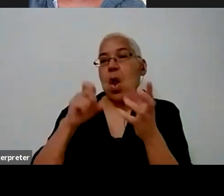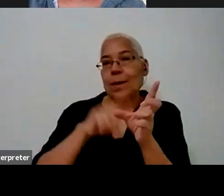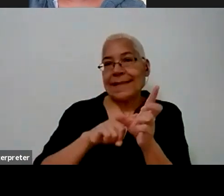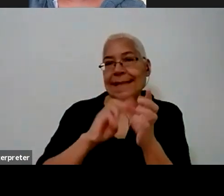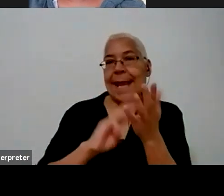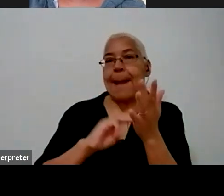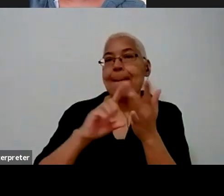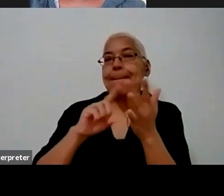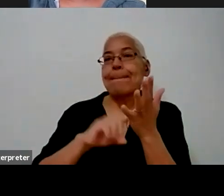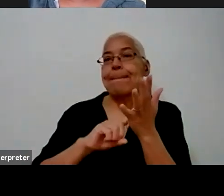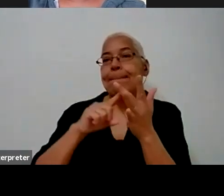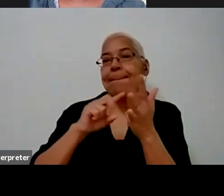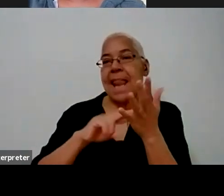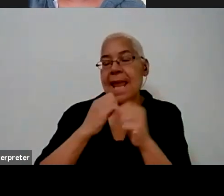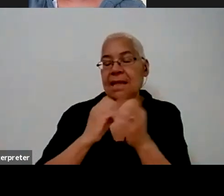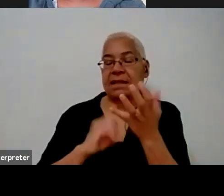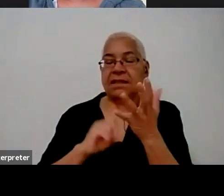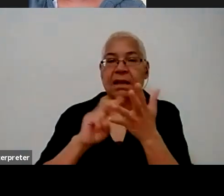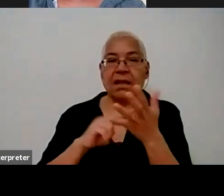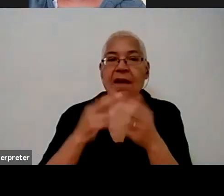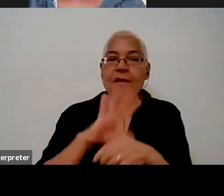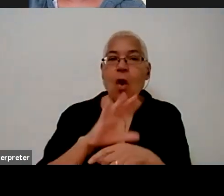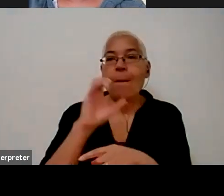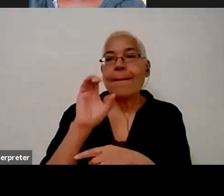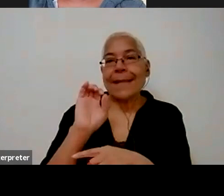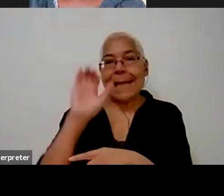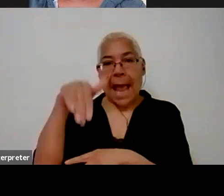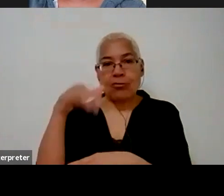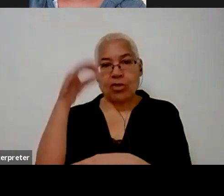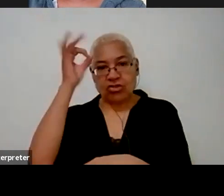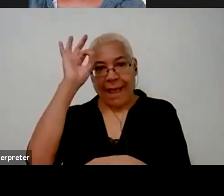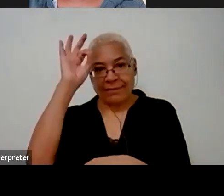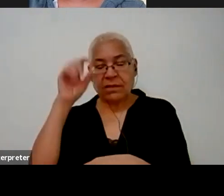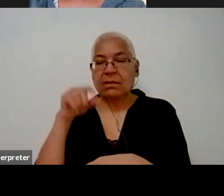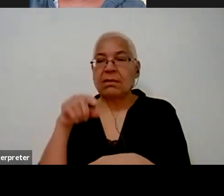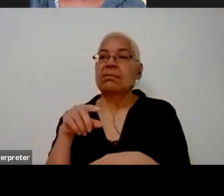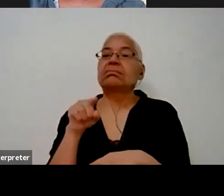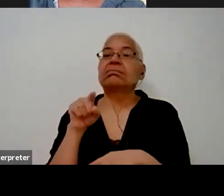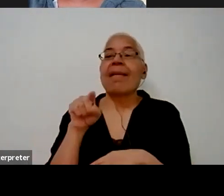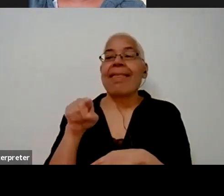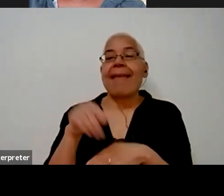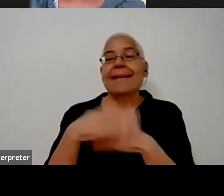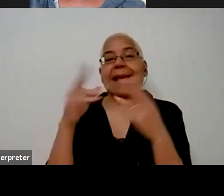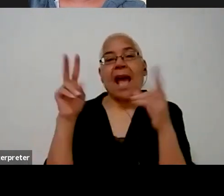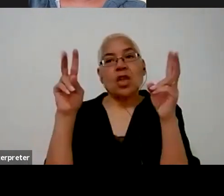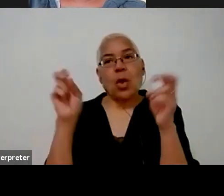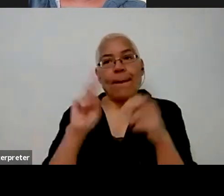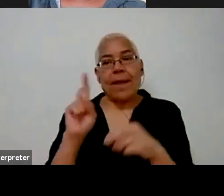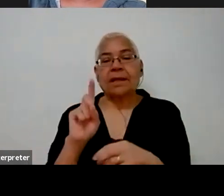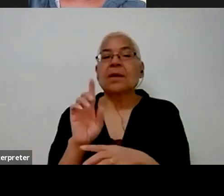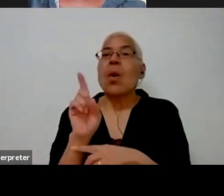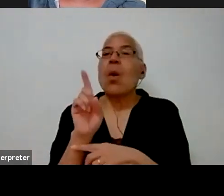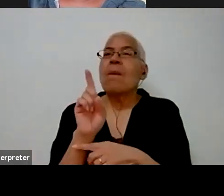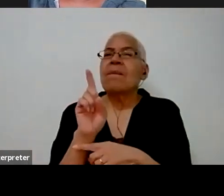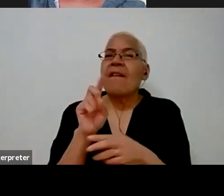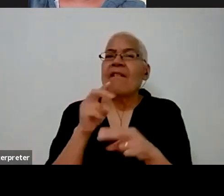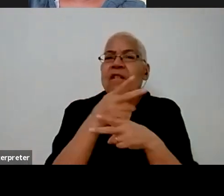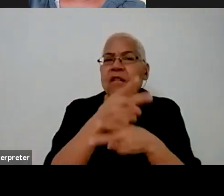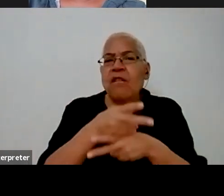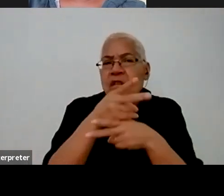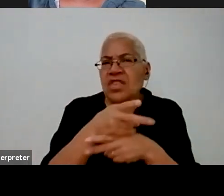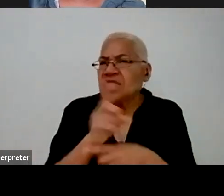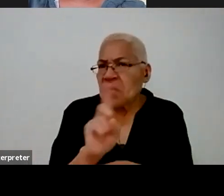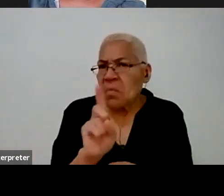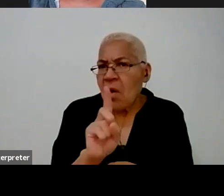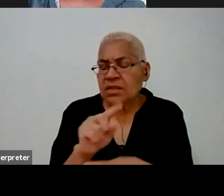County Council. And the topic being discussed on that day will include what is foster caring, what